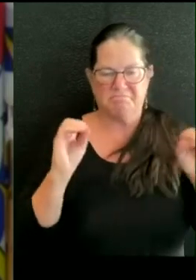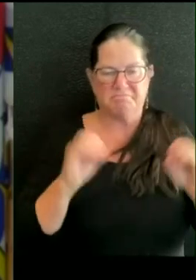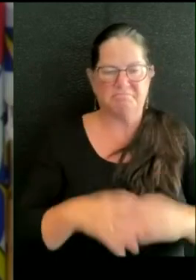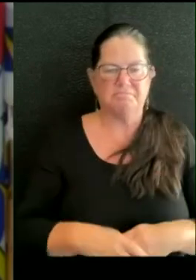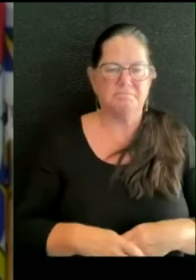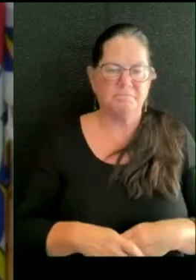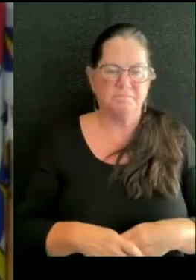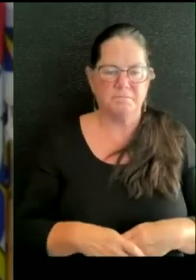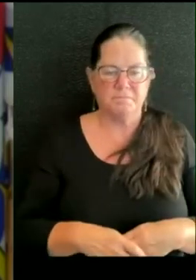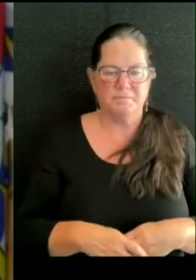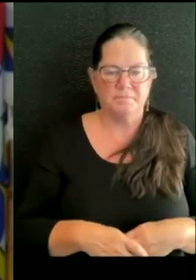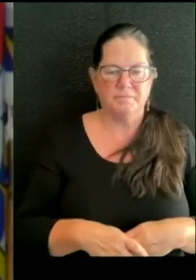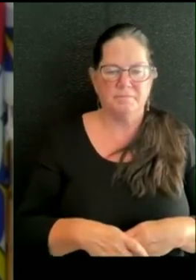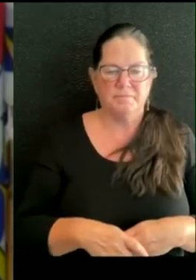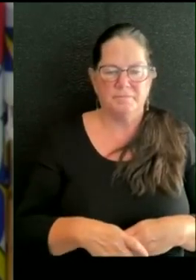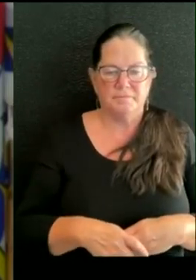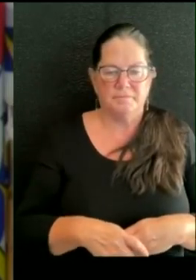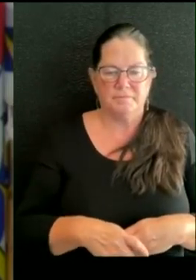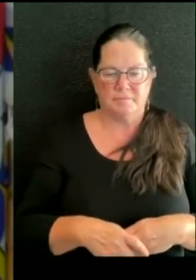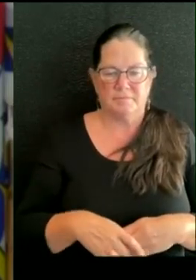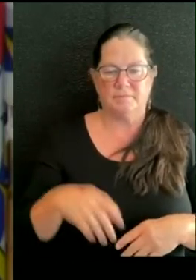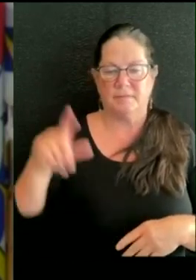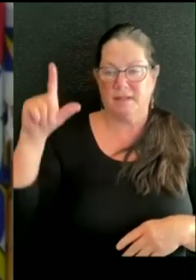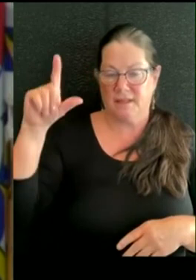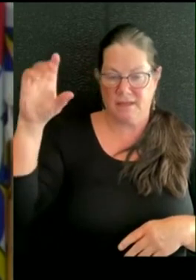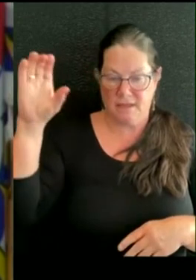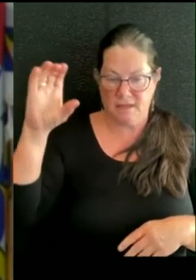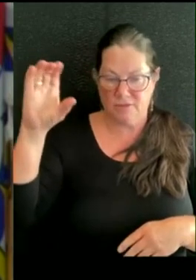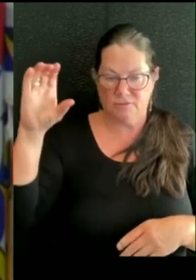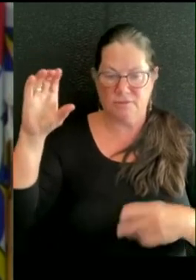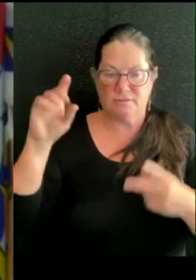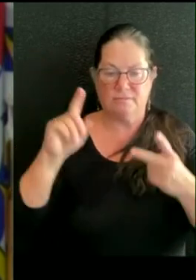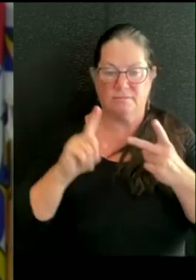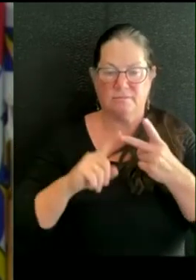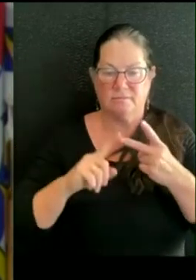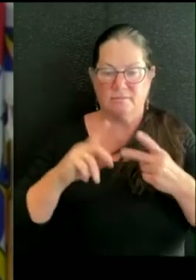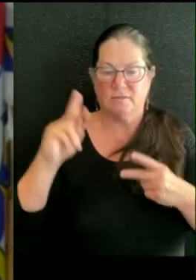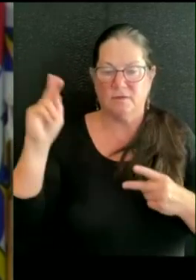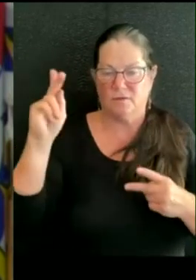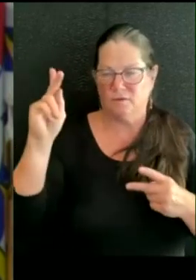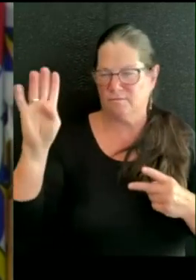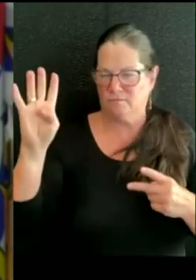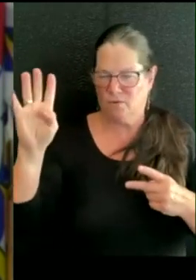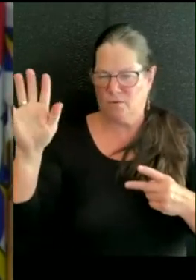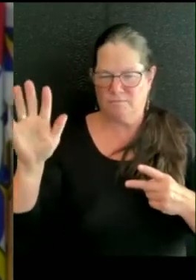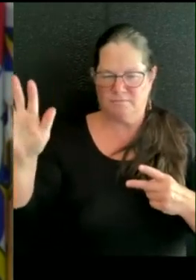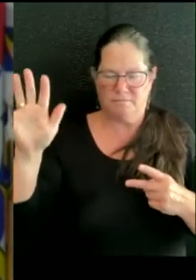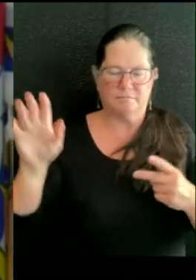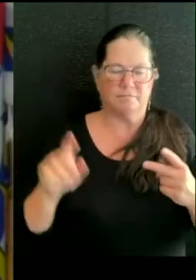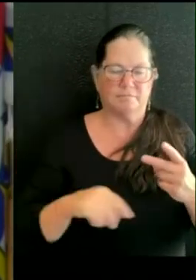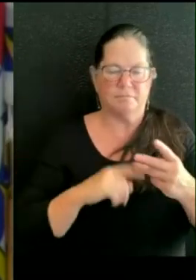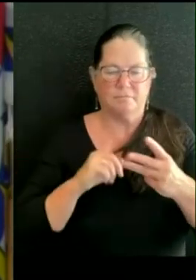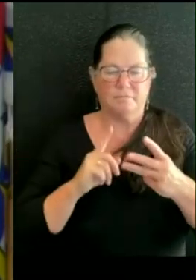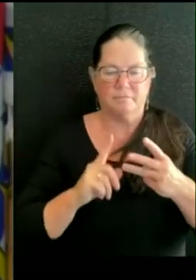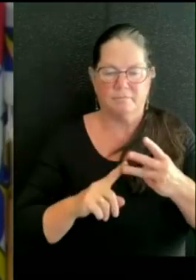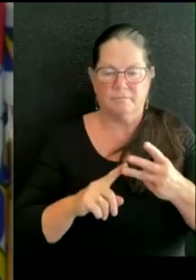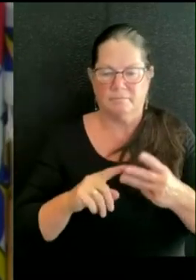Lake Country 3, Kelowna 4, West Bank First Nation